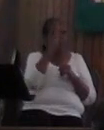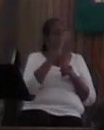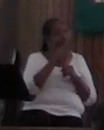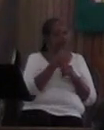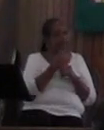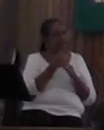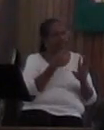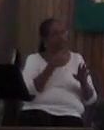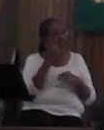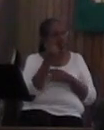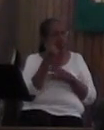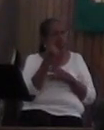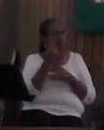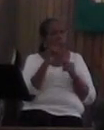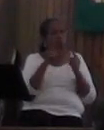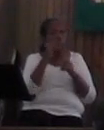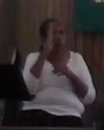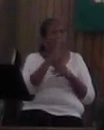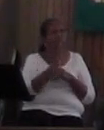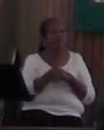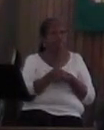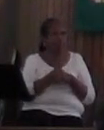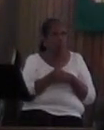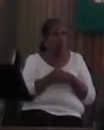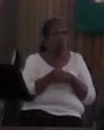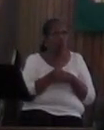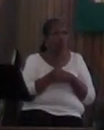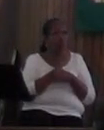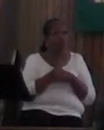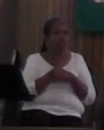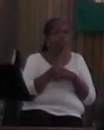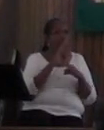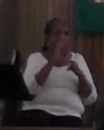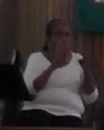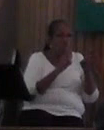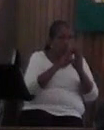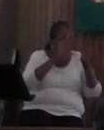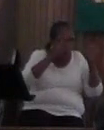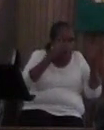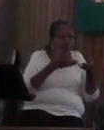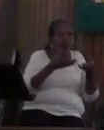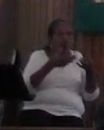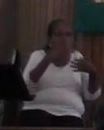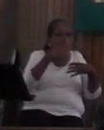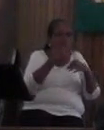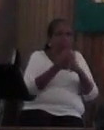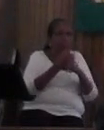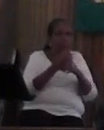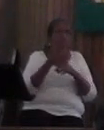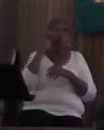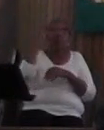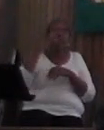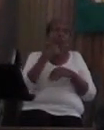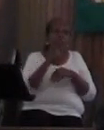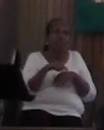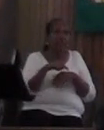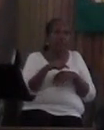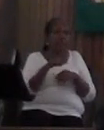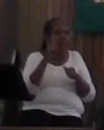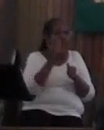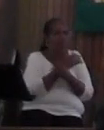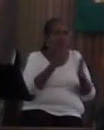And God said. You see, when God spoke, the world was created. At his command,